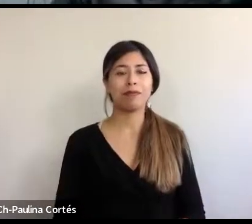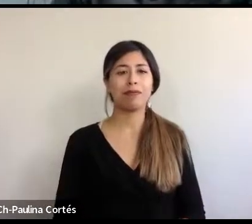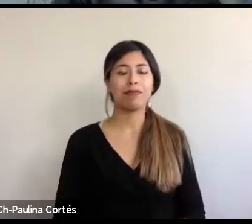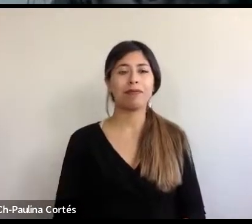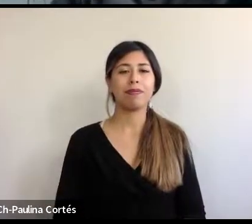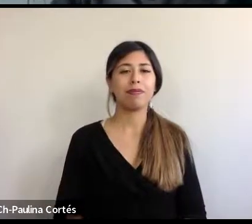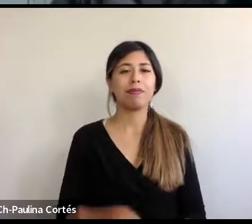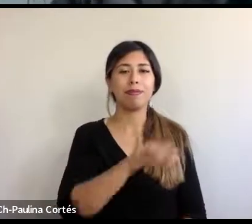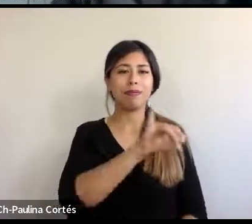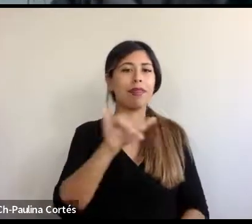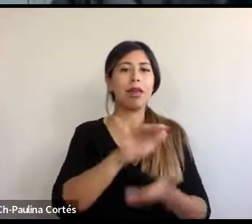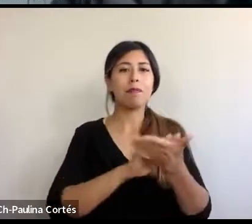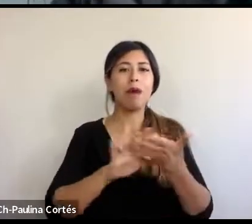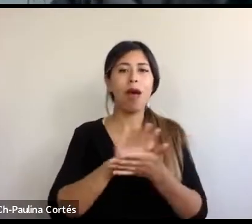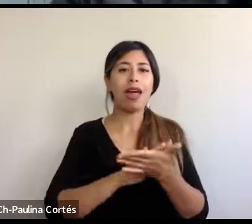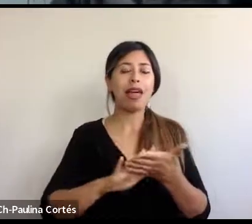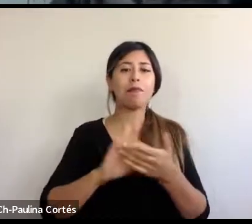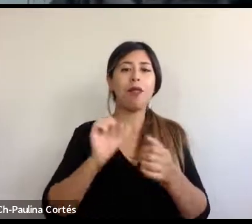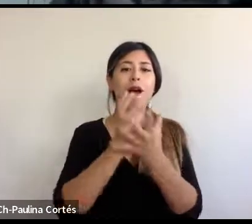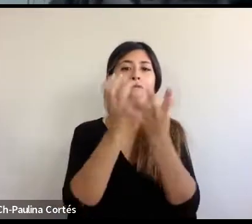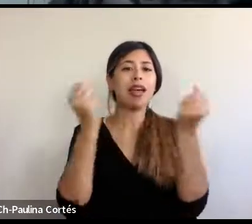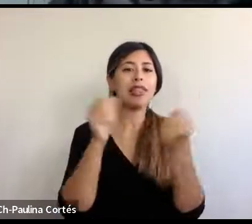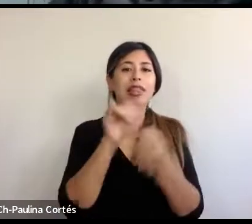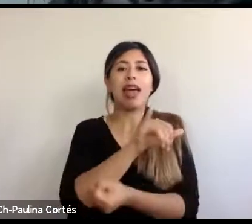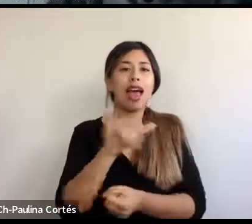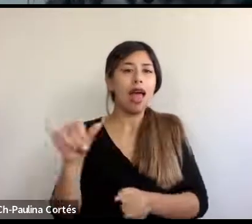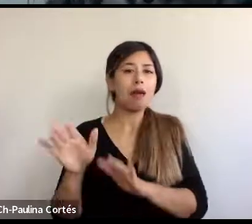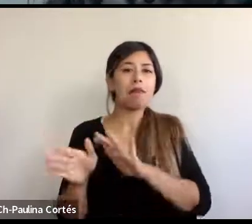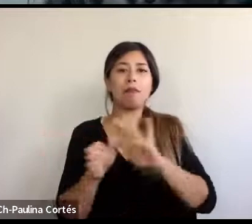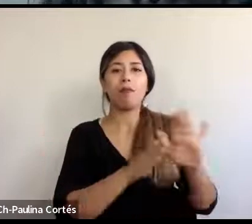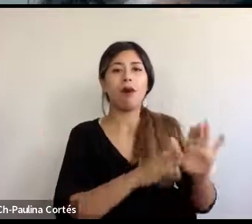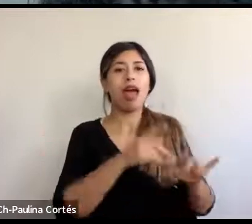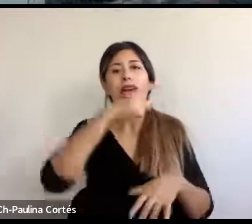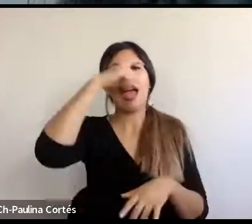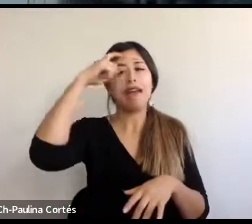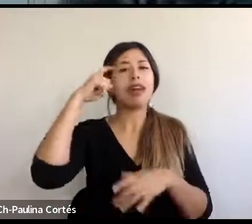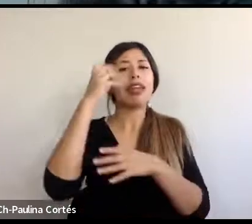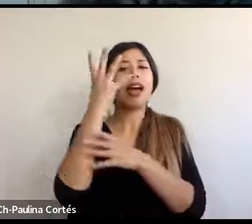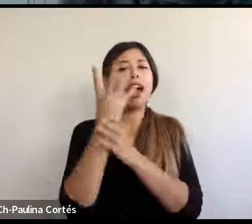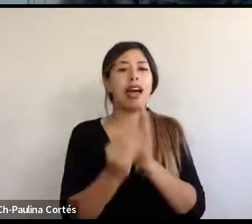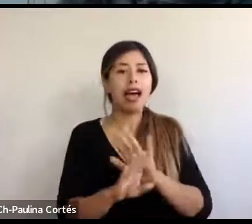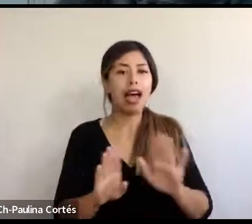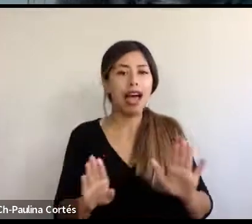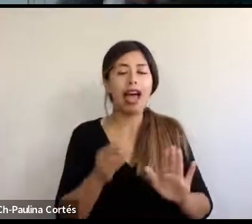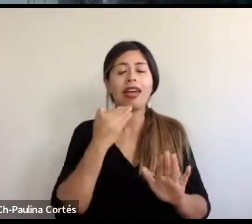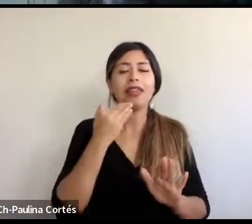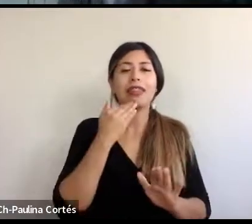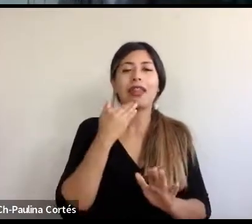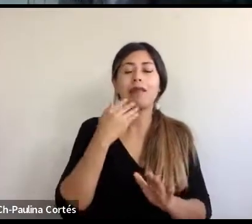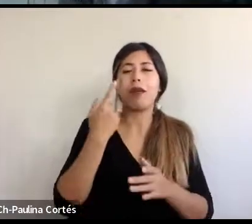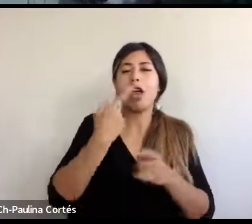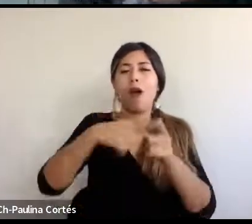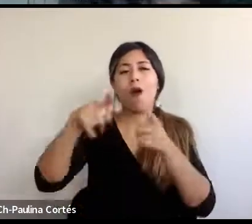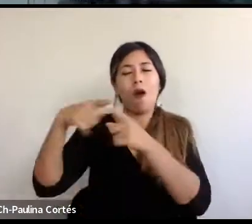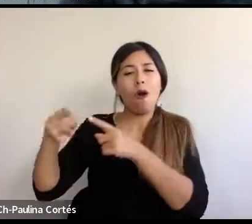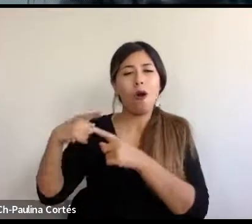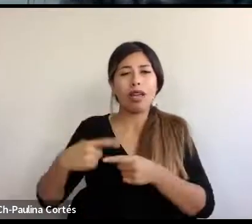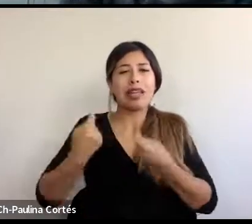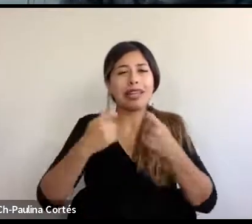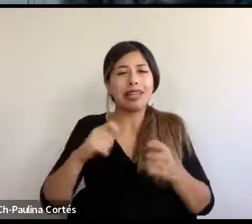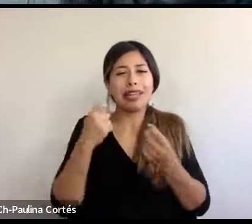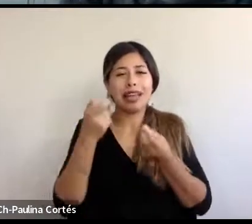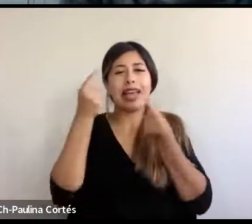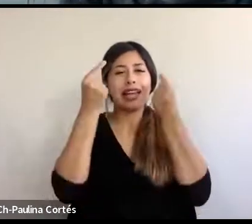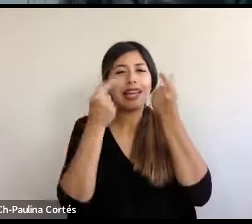summer, and then again in the winter. So this way we will try to create this kind of small scale VOD platform focused on